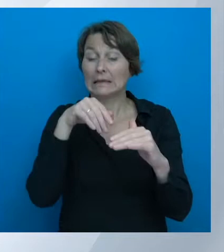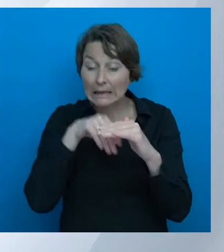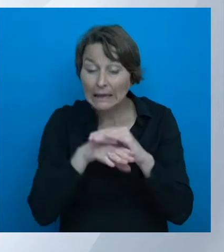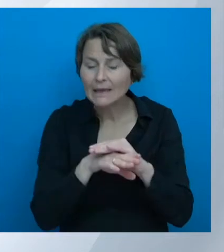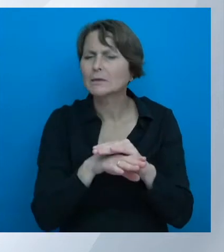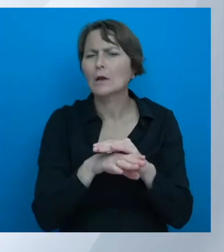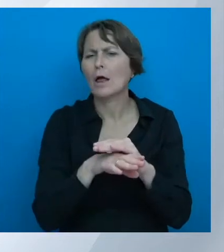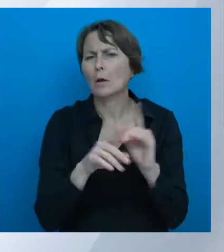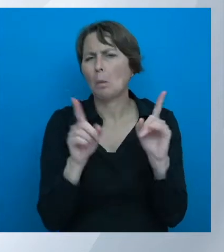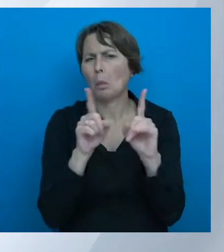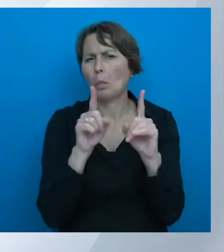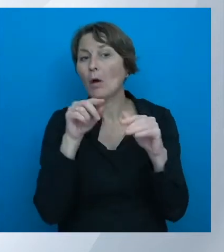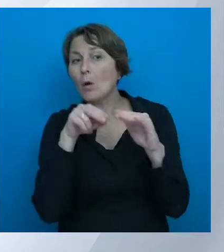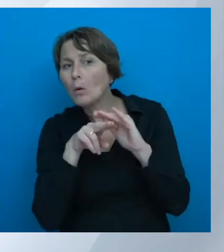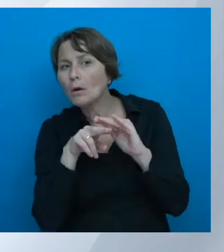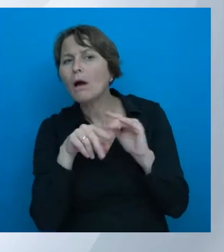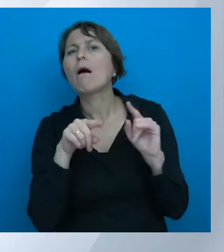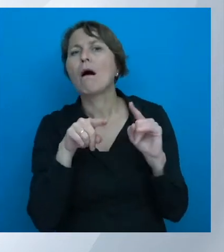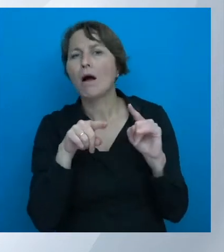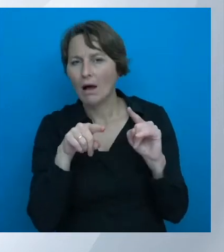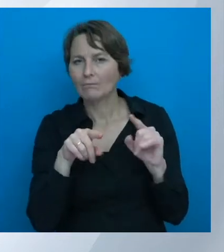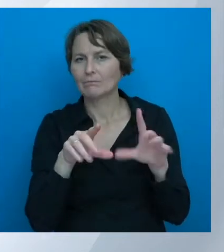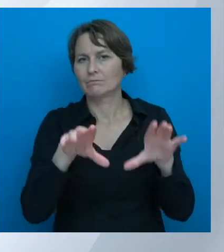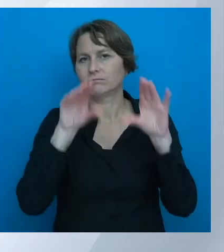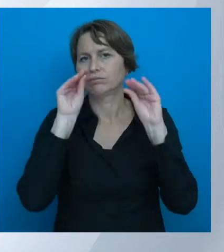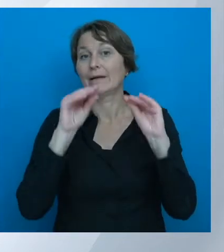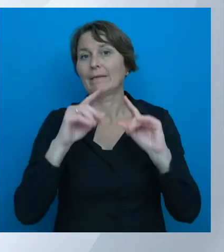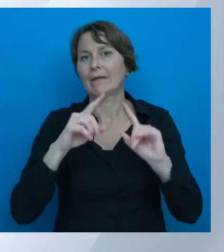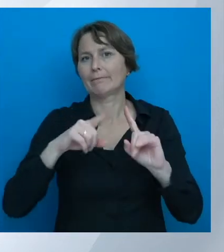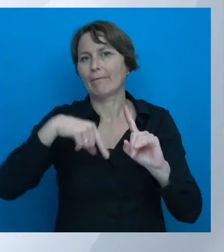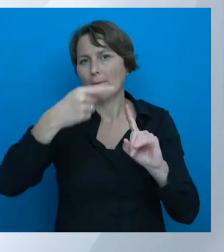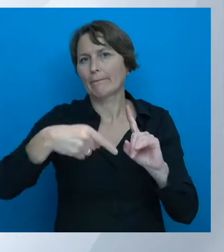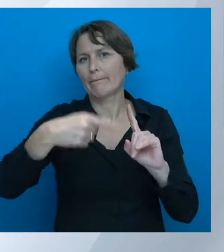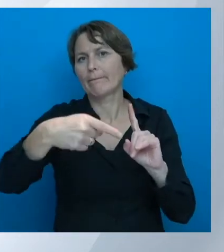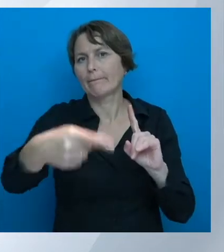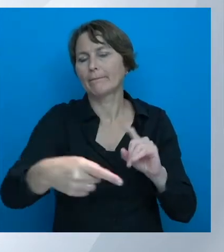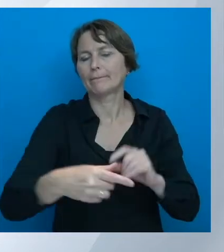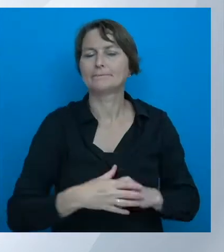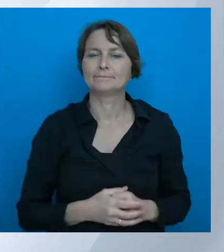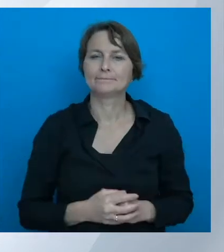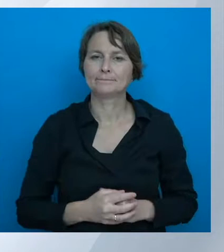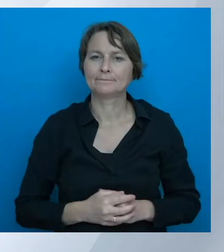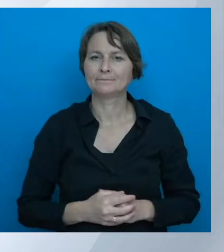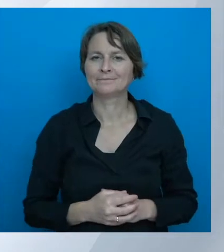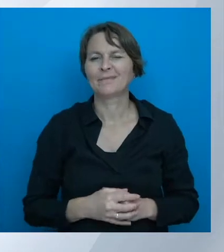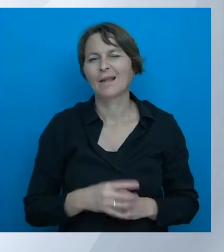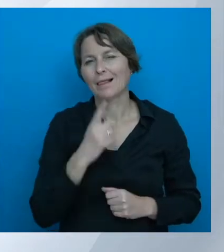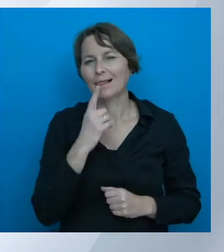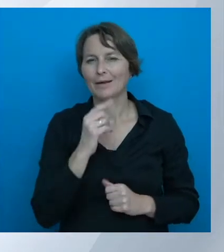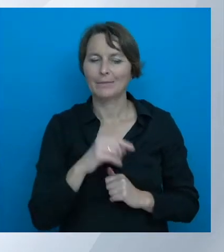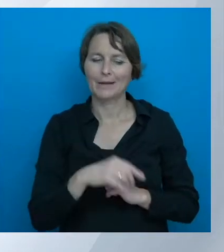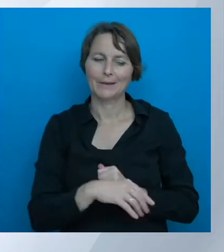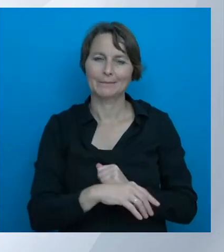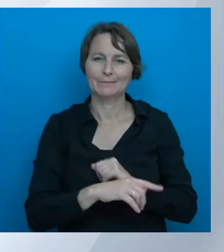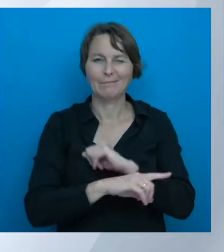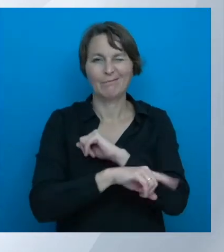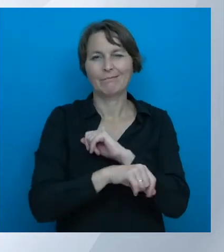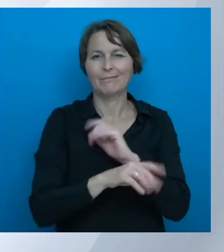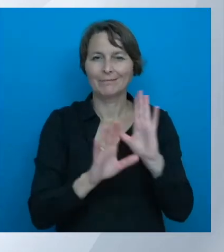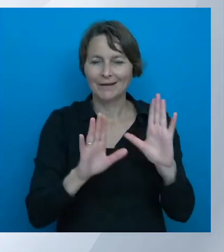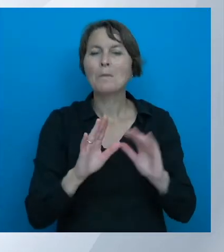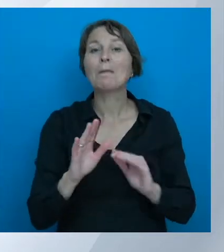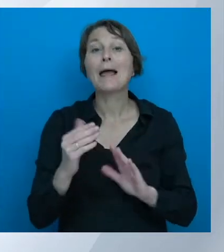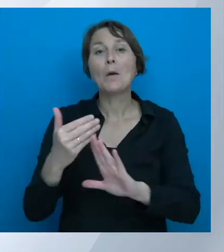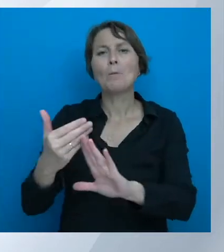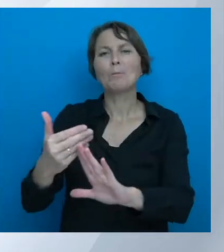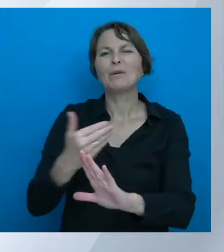I'm using, and then we're going to continue. I'm also cheating a little bit. I'm using a pre-made Azure environment. I'm